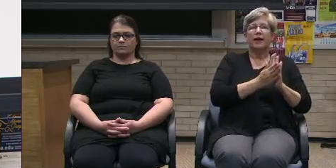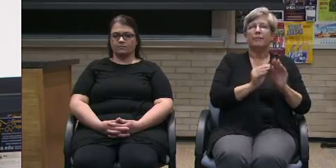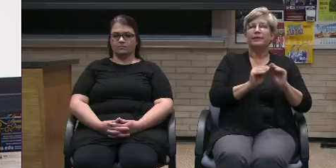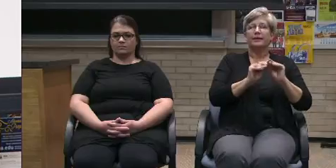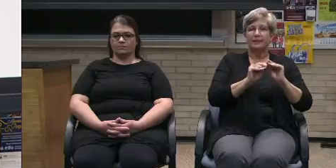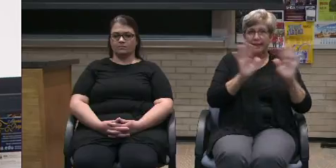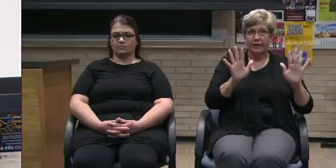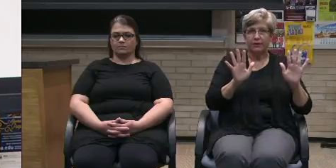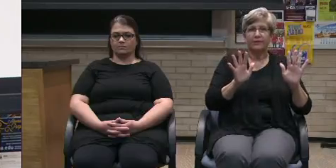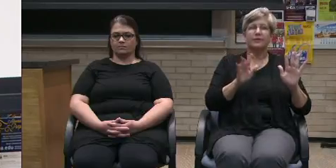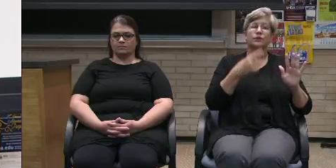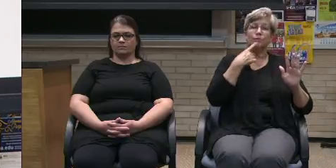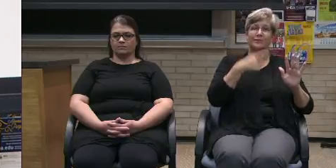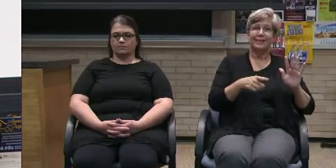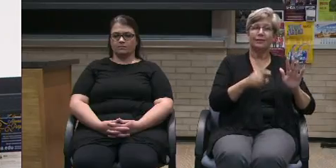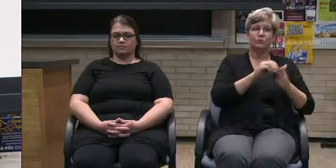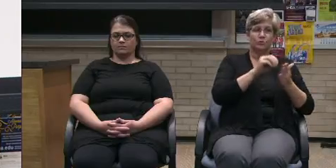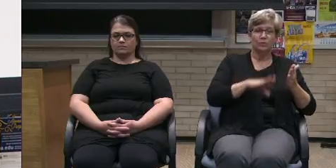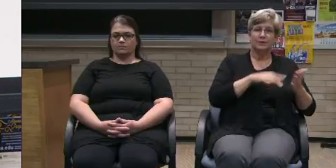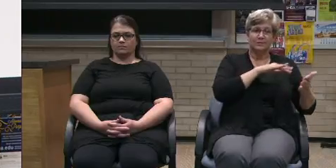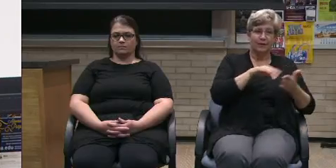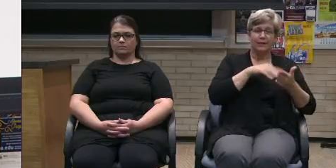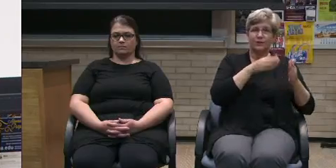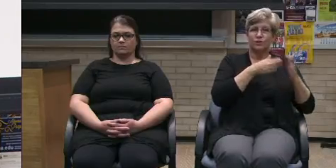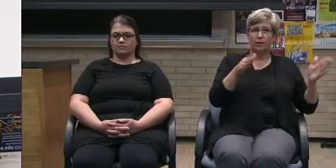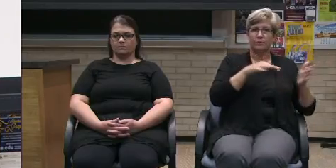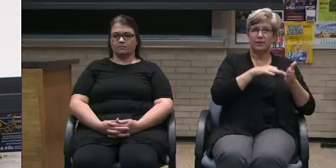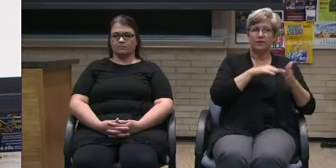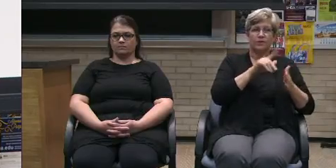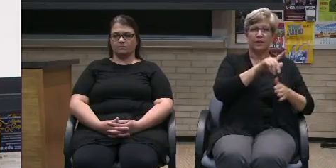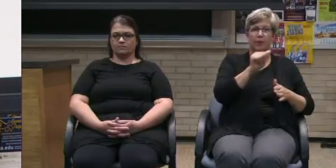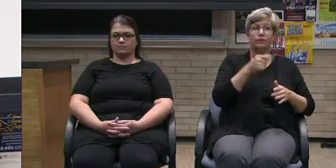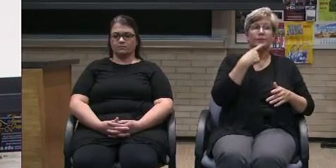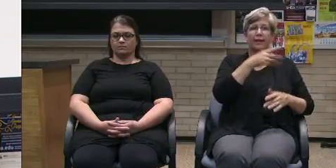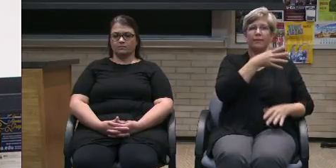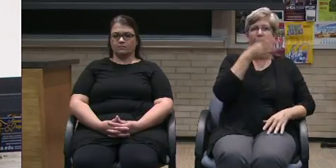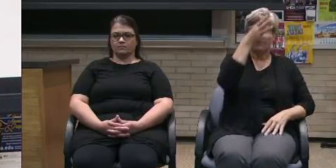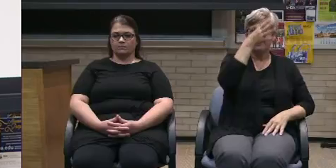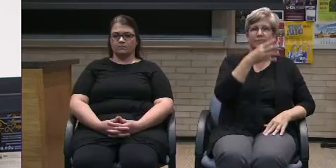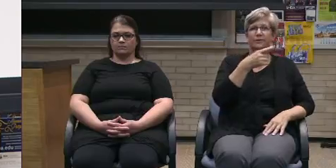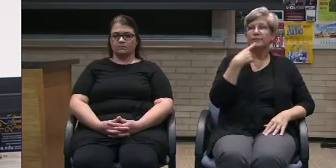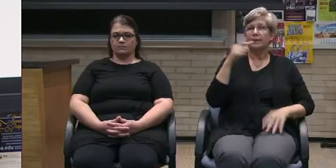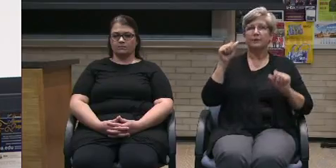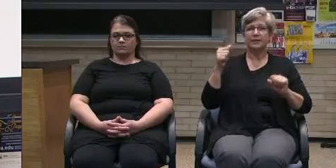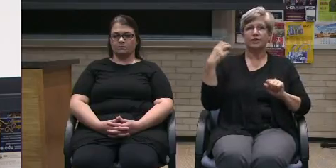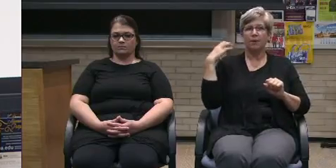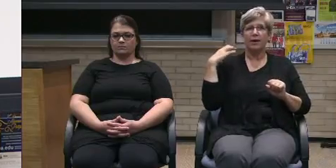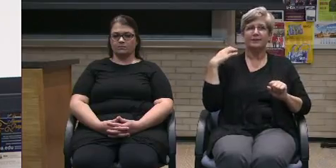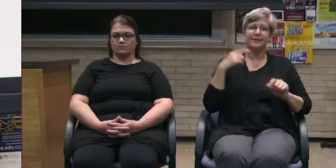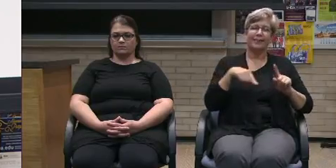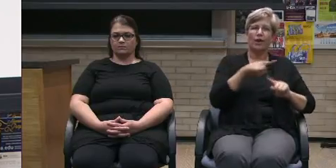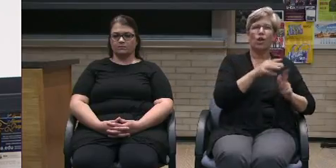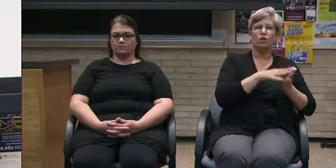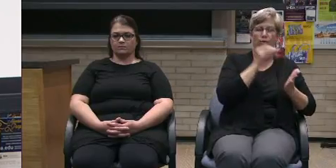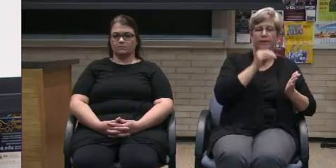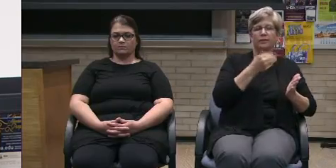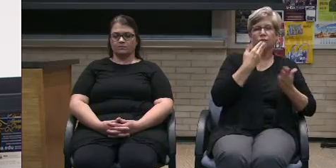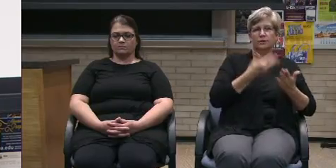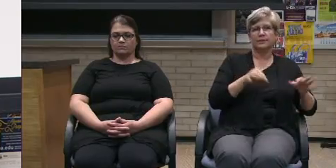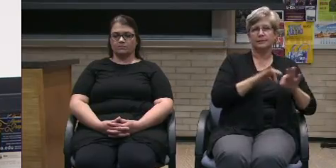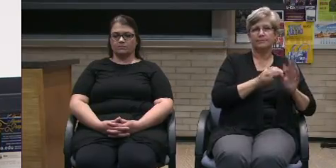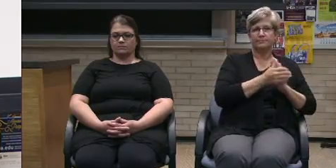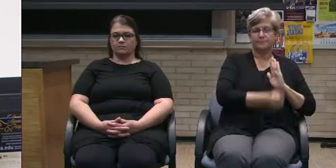to each other, as well as to external constituents like parents and students. When I was asked to speak, the president was out,